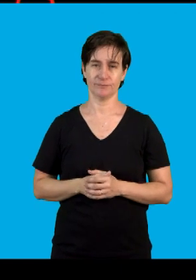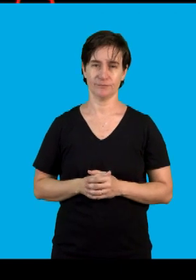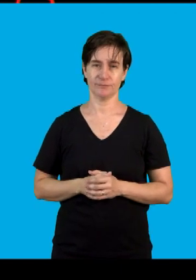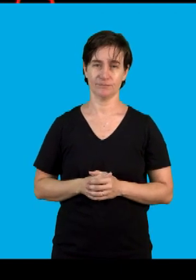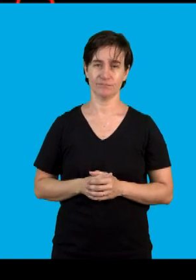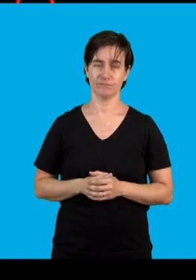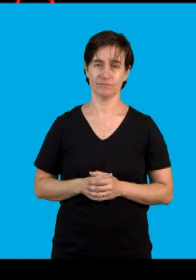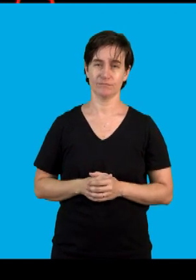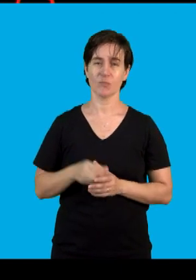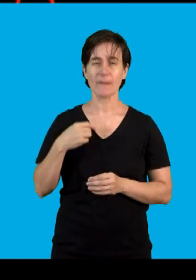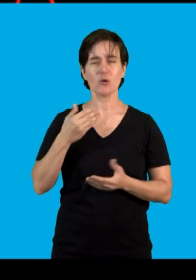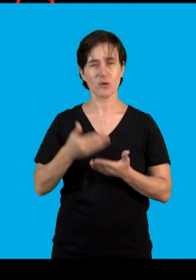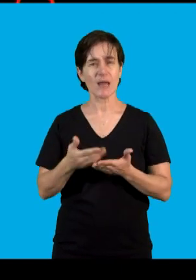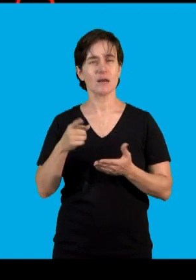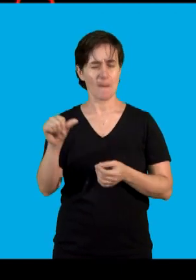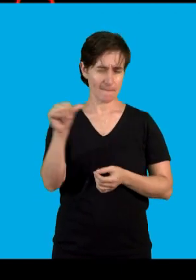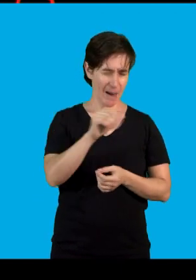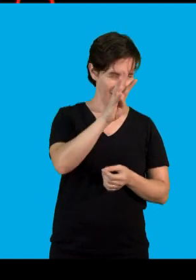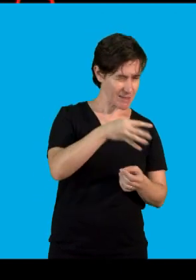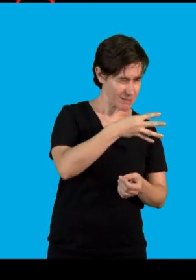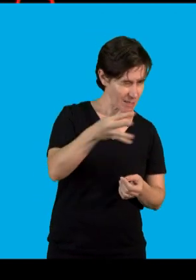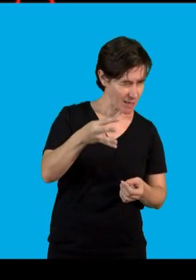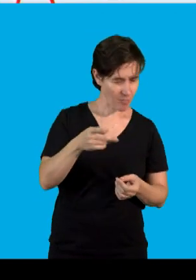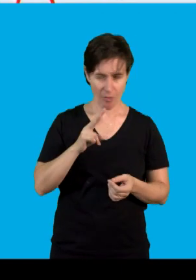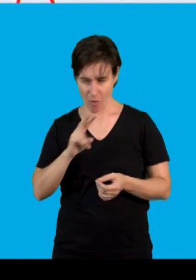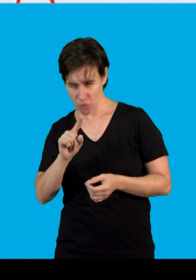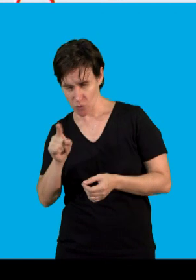3,750. Remember to refer back to your table.